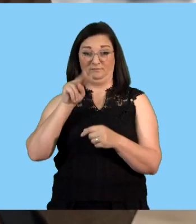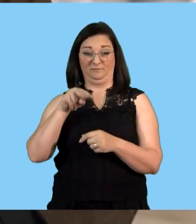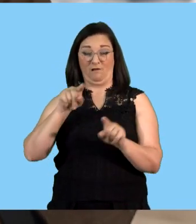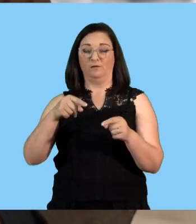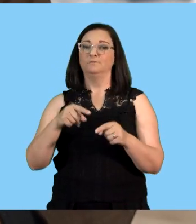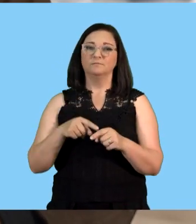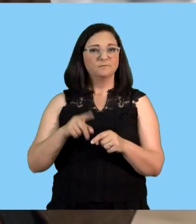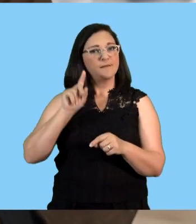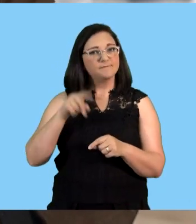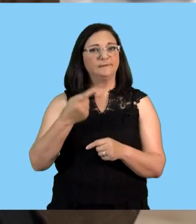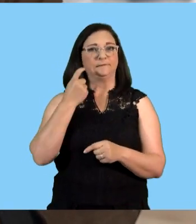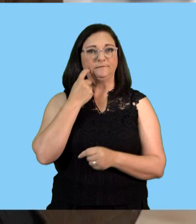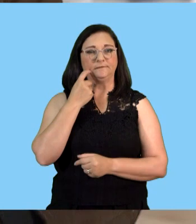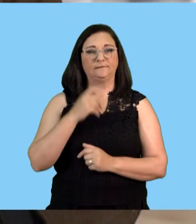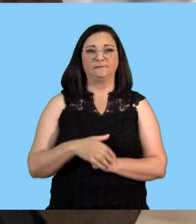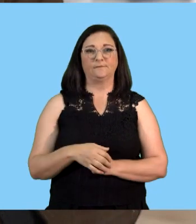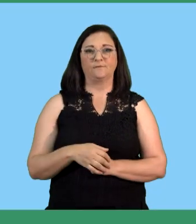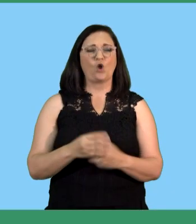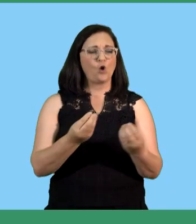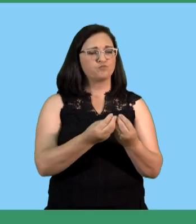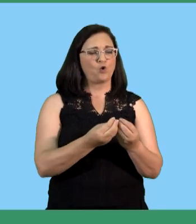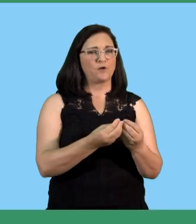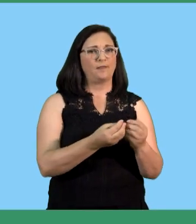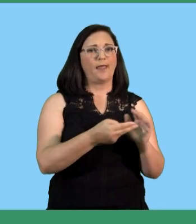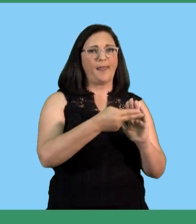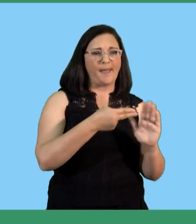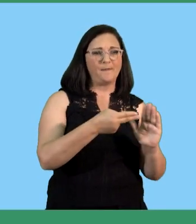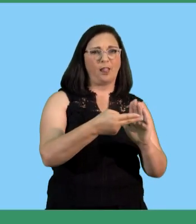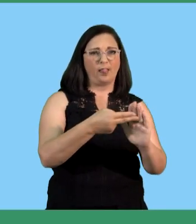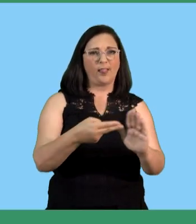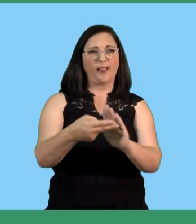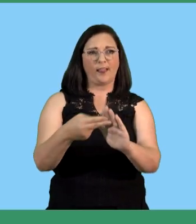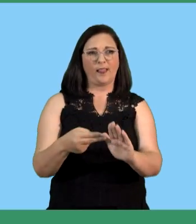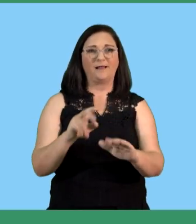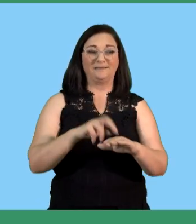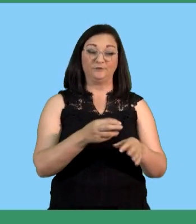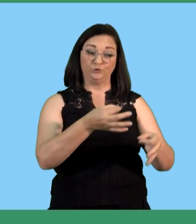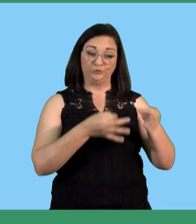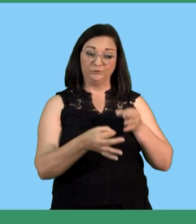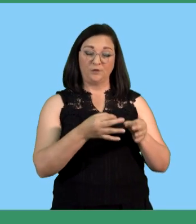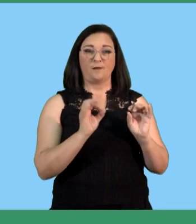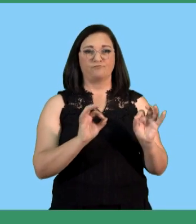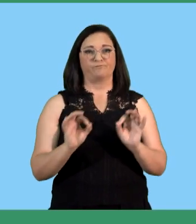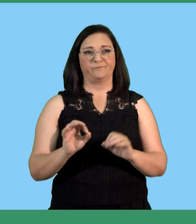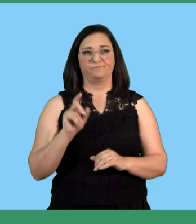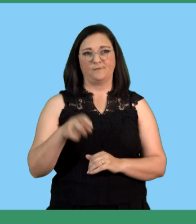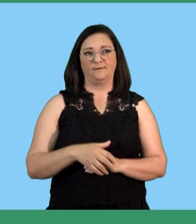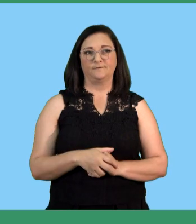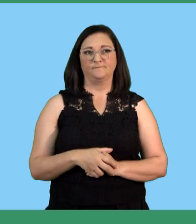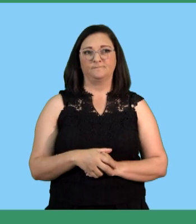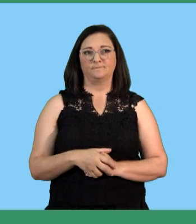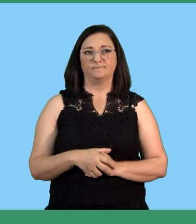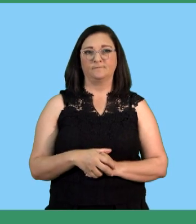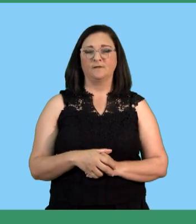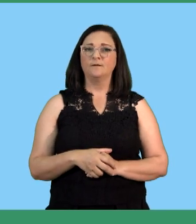understand. Businesses should label the products and trade descriptions correctly. Right to